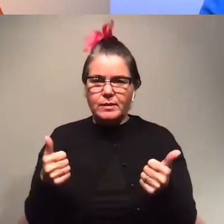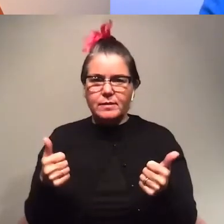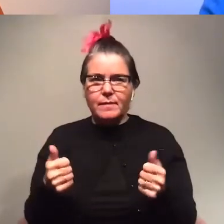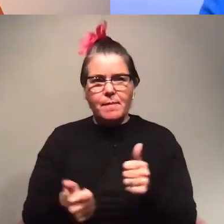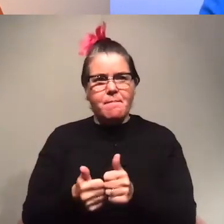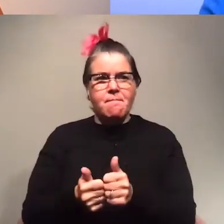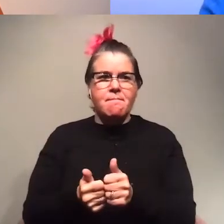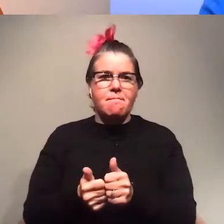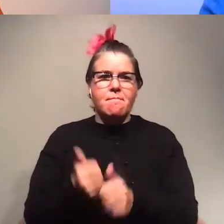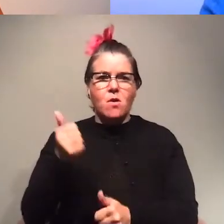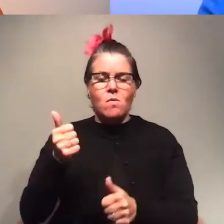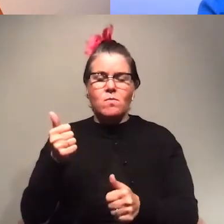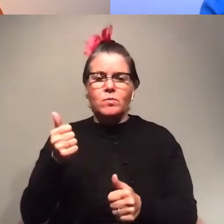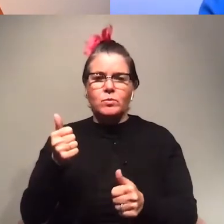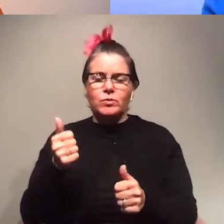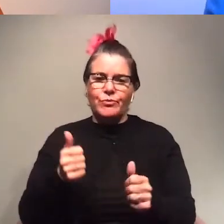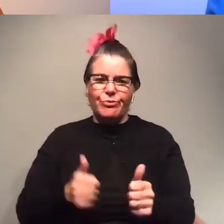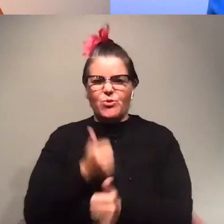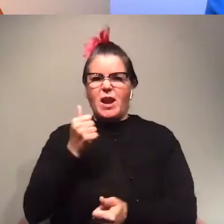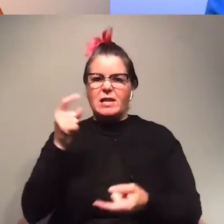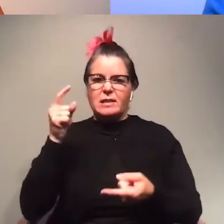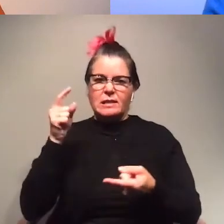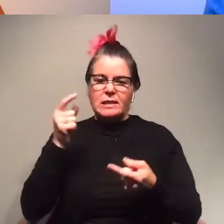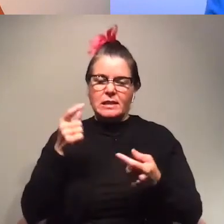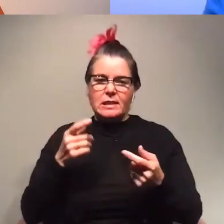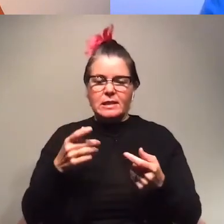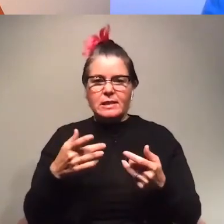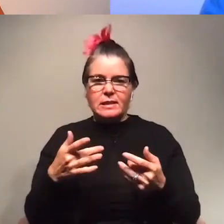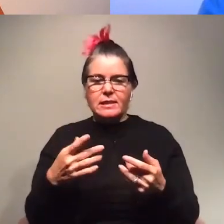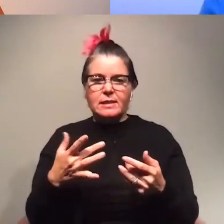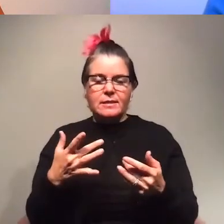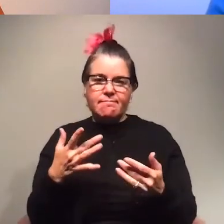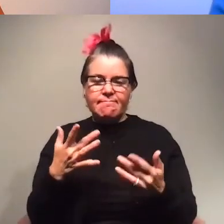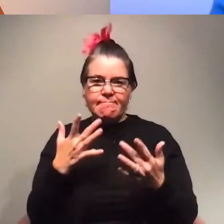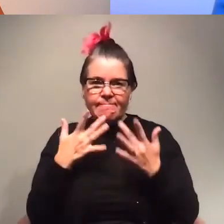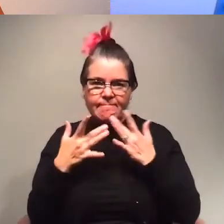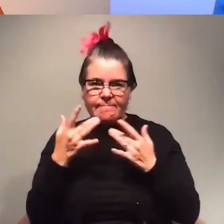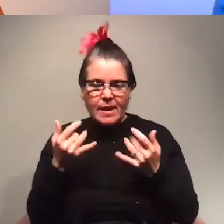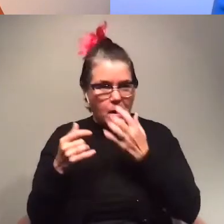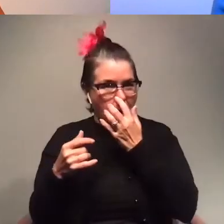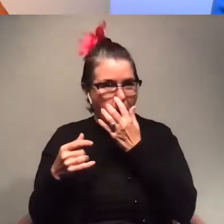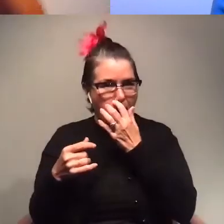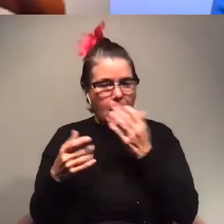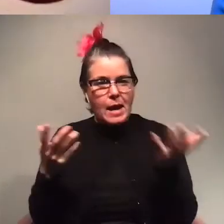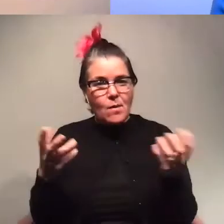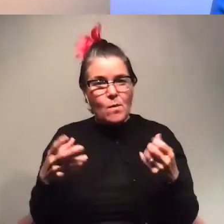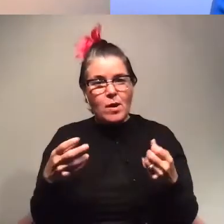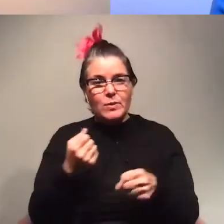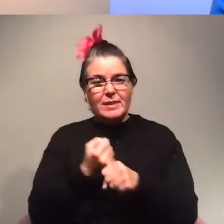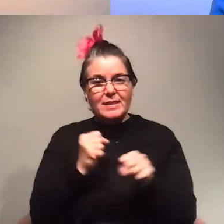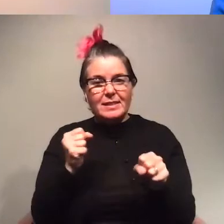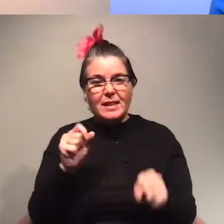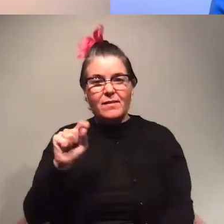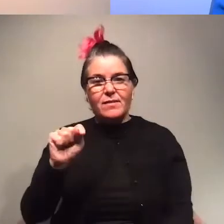most in danger right now. Geez, I'd probably want to save like the